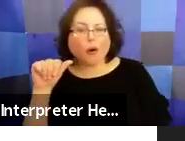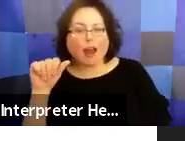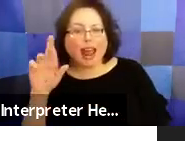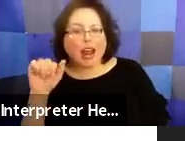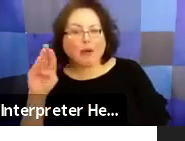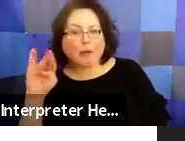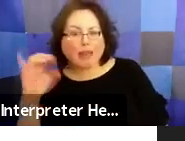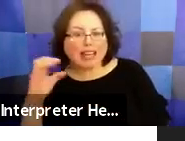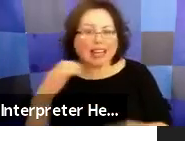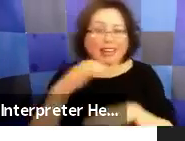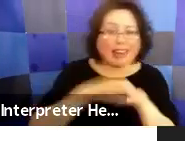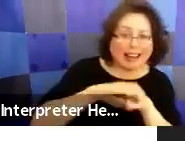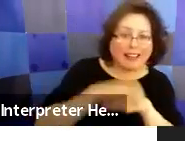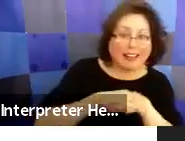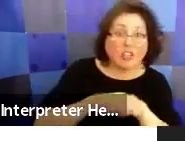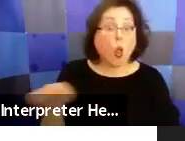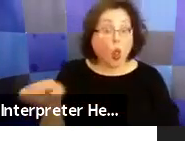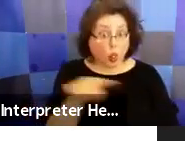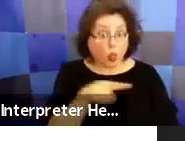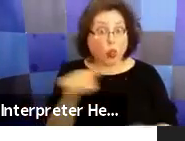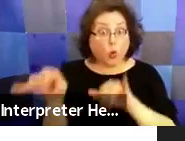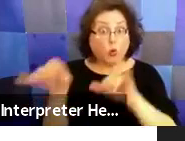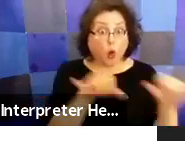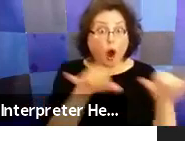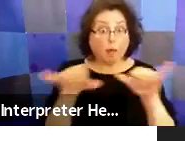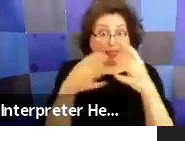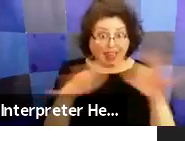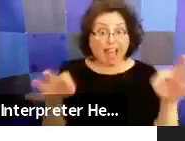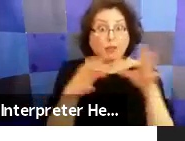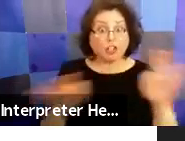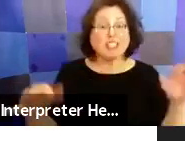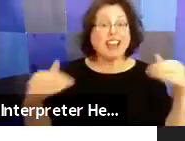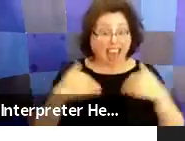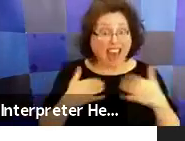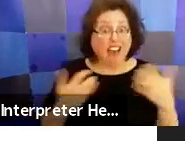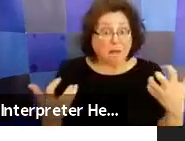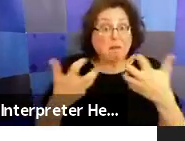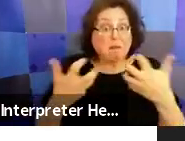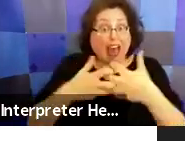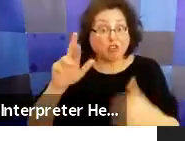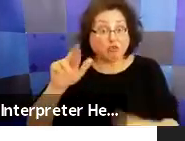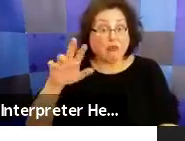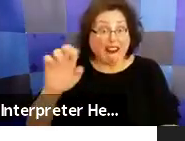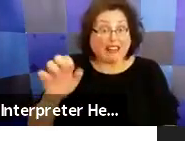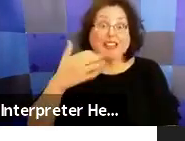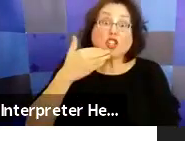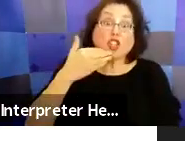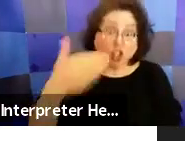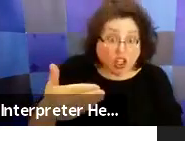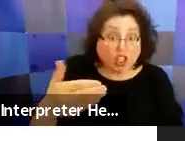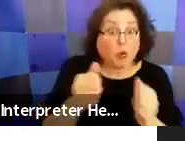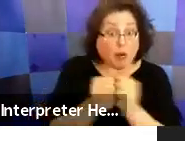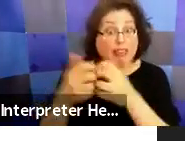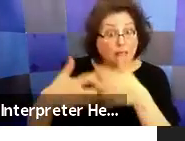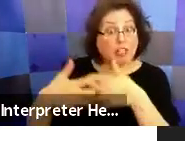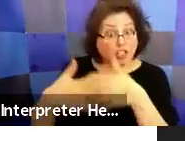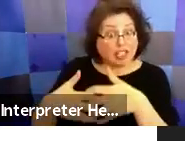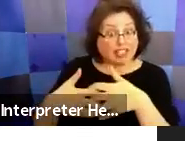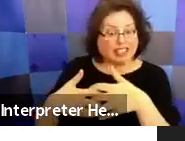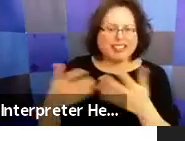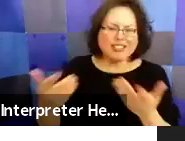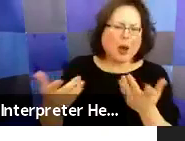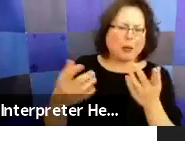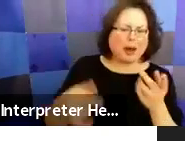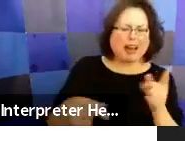common languages have a pretty good match rate with machine translation. But Swahili to